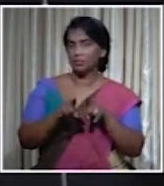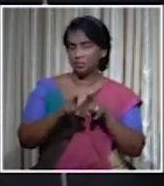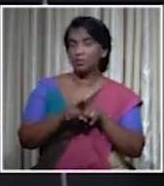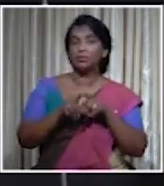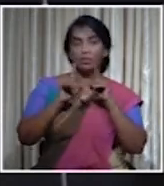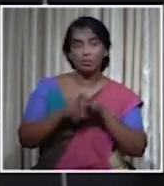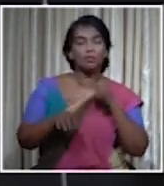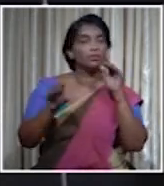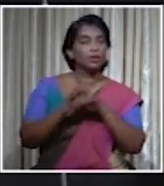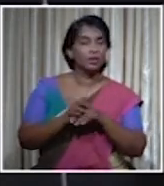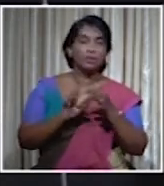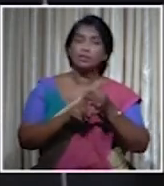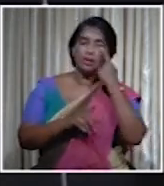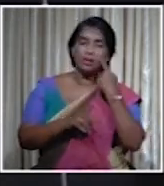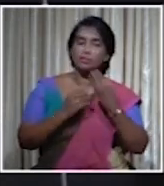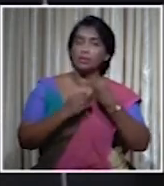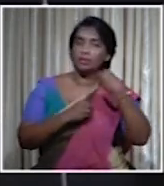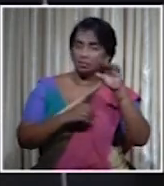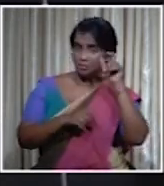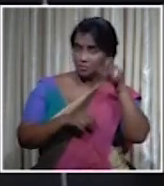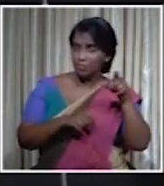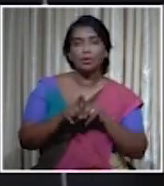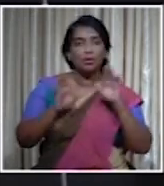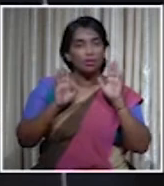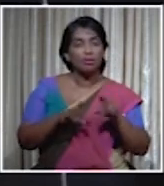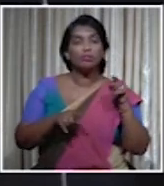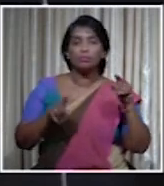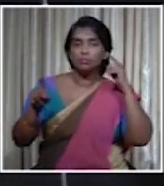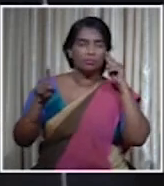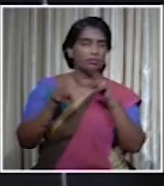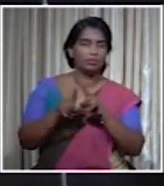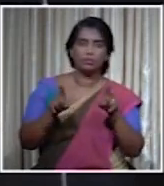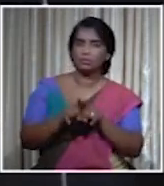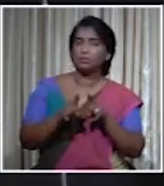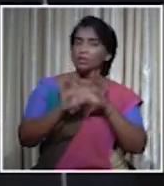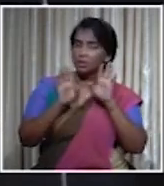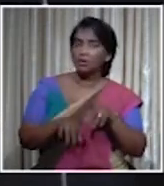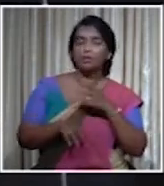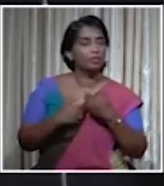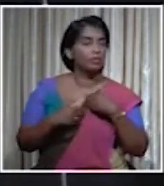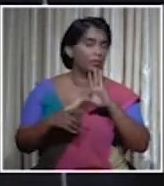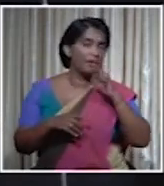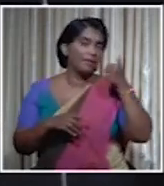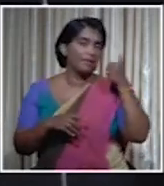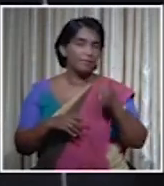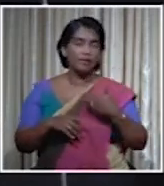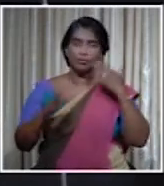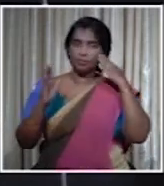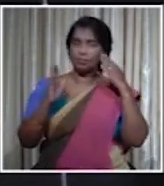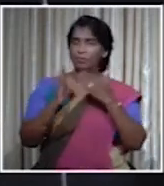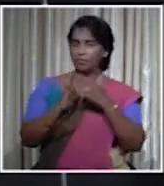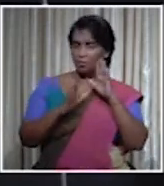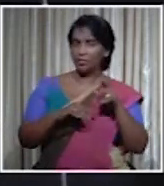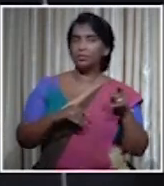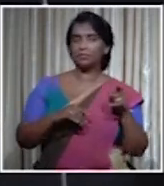pardon. This issue has been taken up many a time. But be that as it may, it is important for us to now look at the manner in